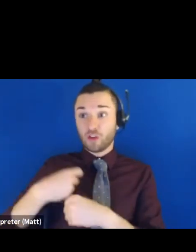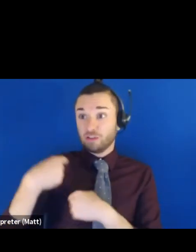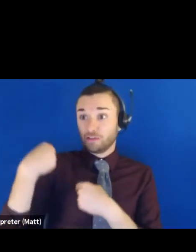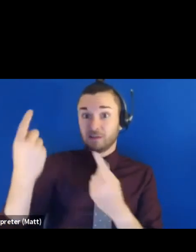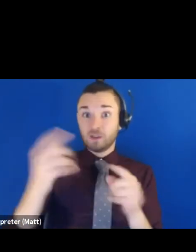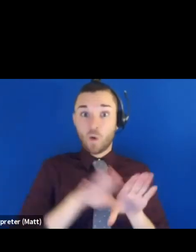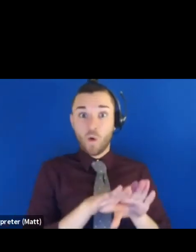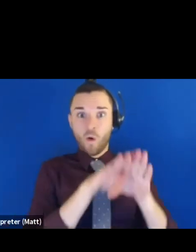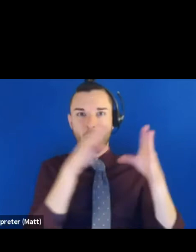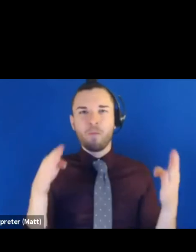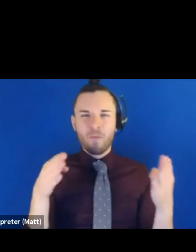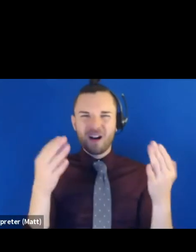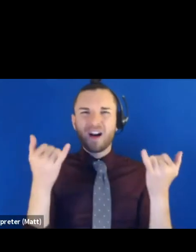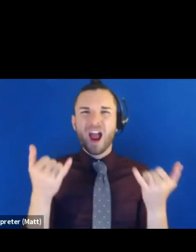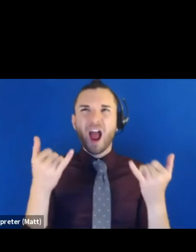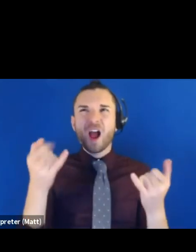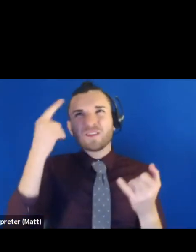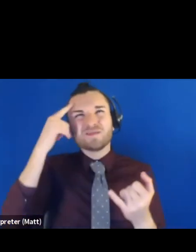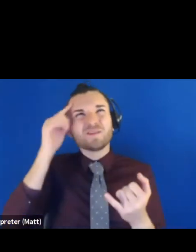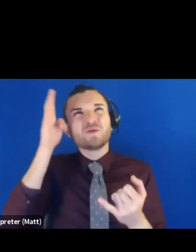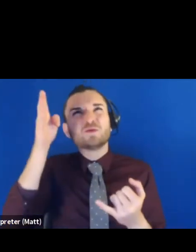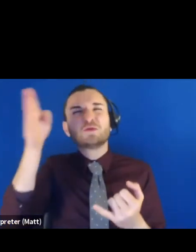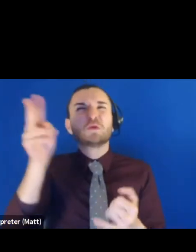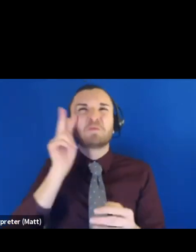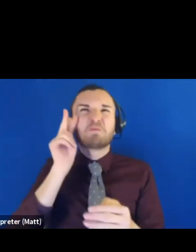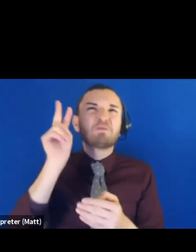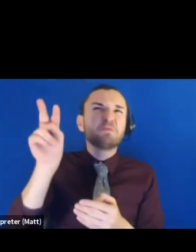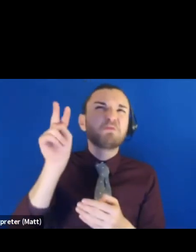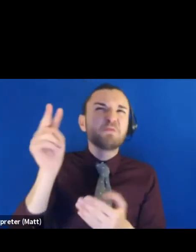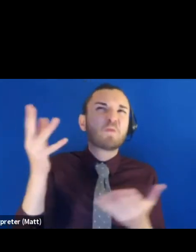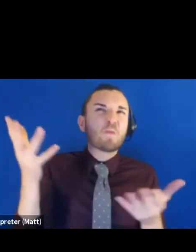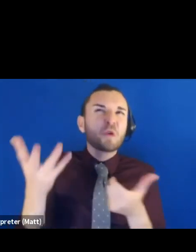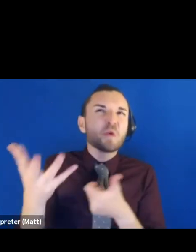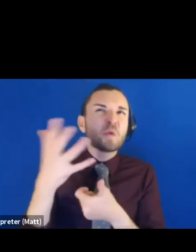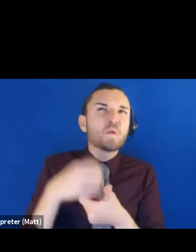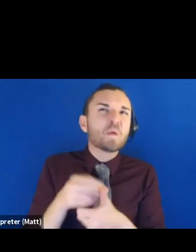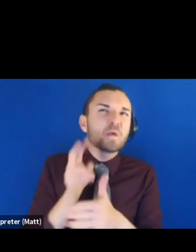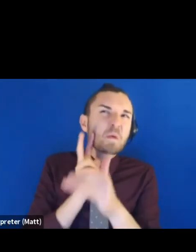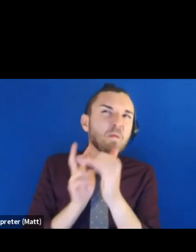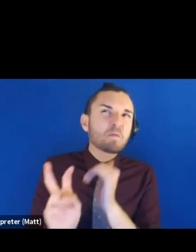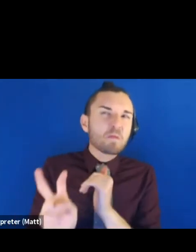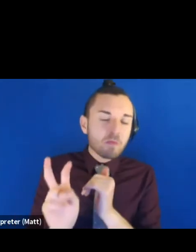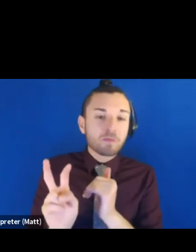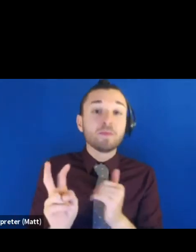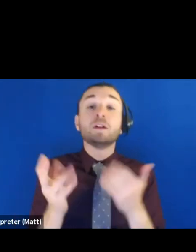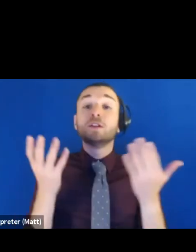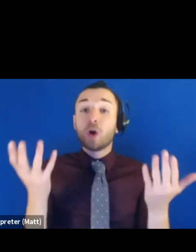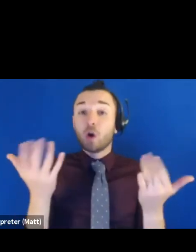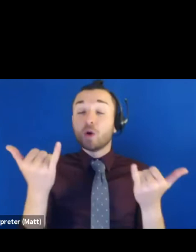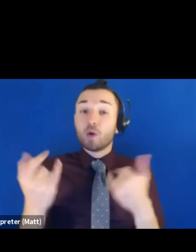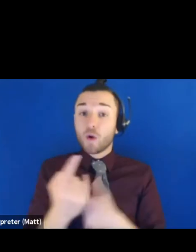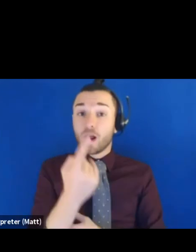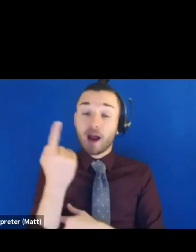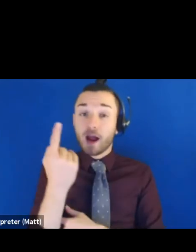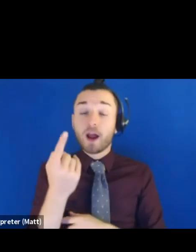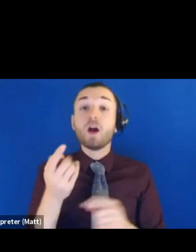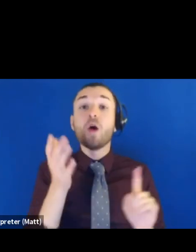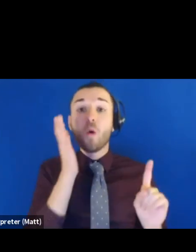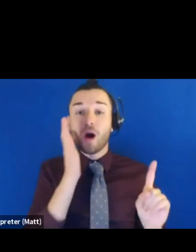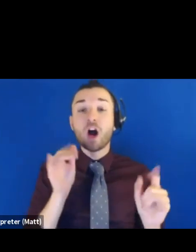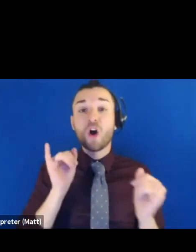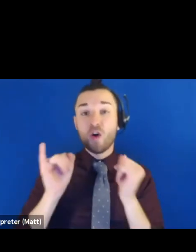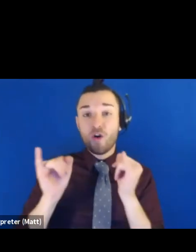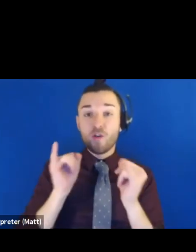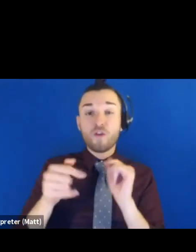we going from here? This series is guest curated by Caroline Labresco, the founding director of the